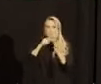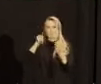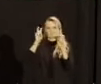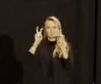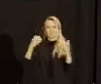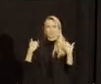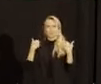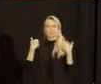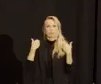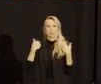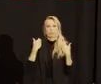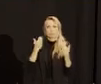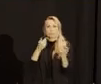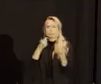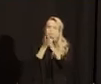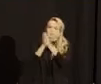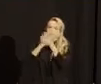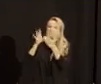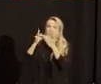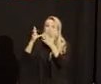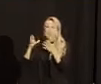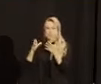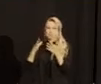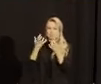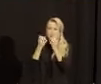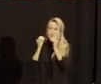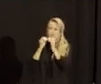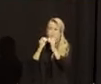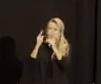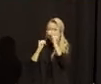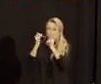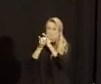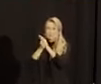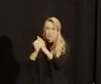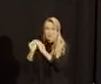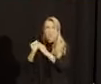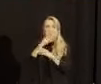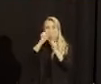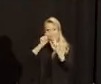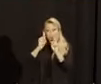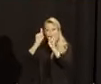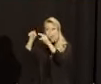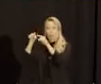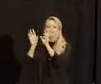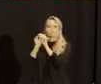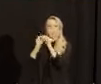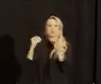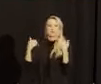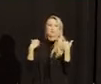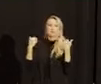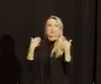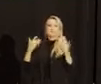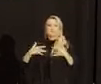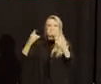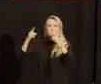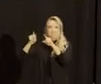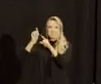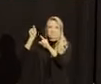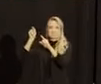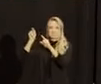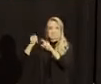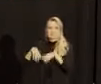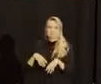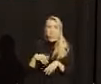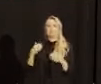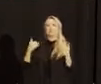to 30. You can attend this youth-only event. Youth set the agenda, and it's